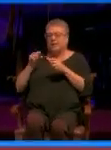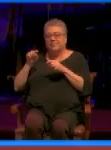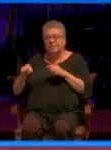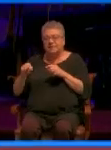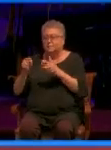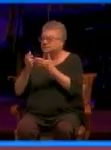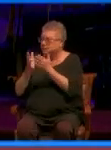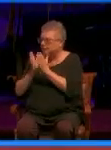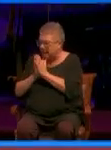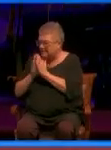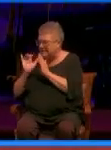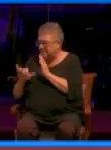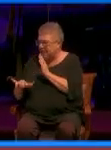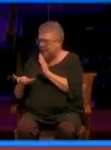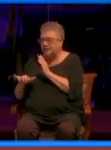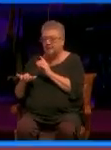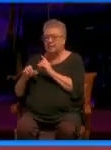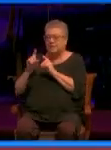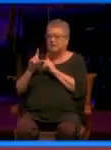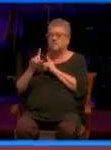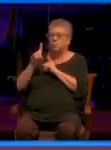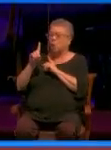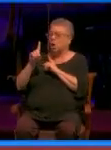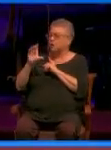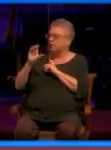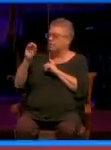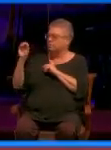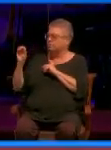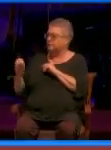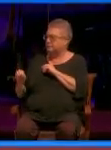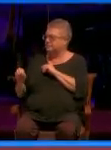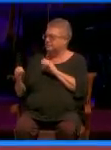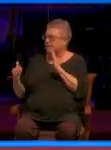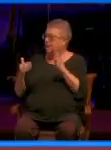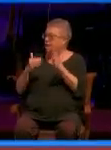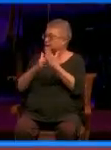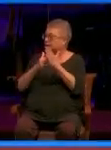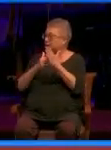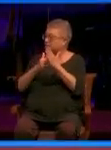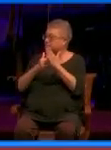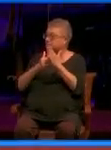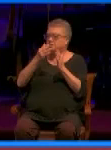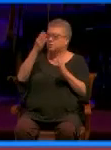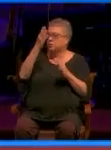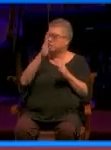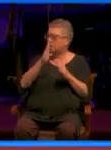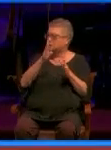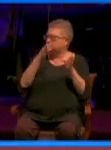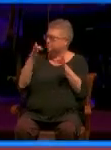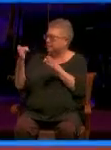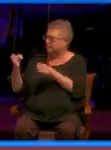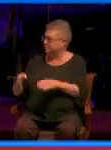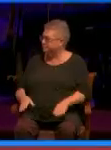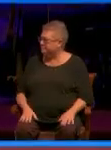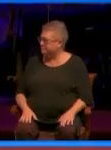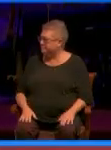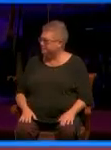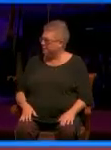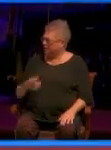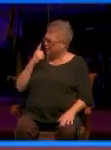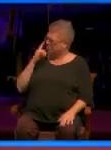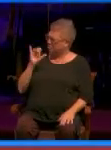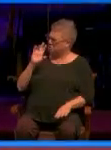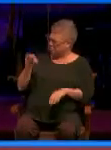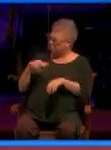Isaac is 100% against the will of God. It looks normal. It